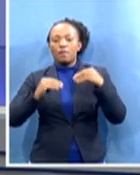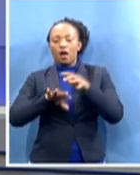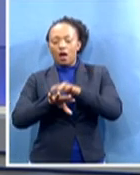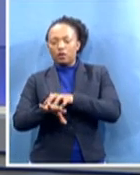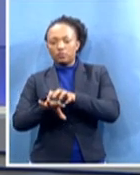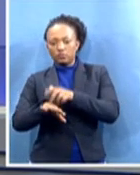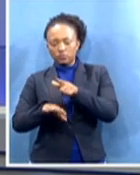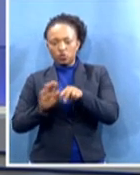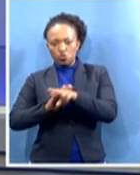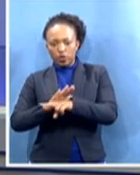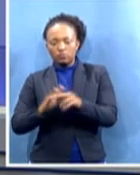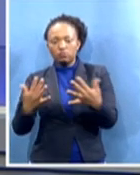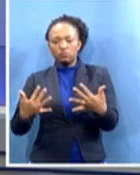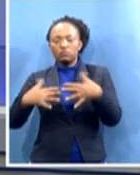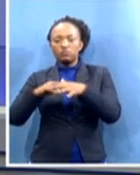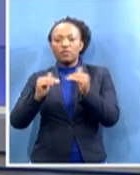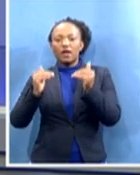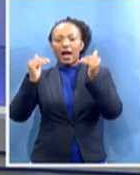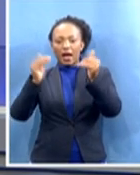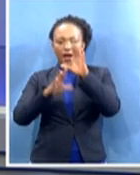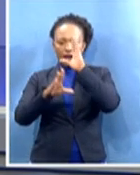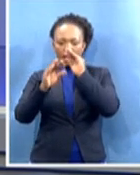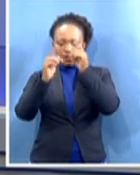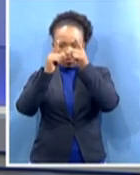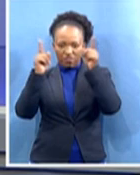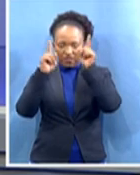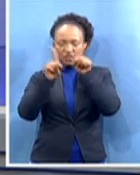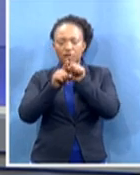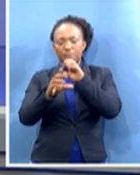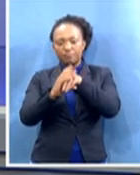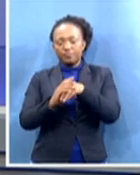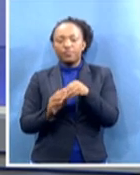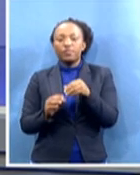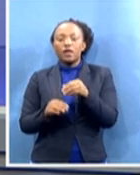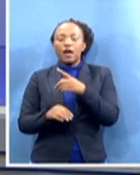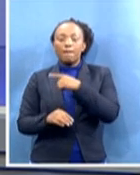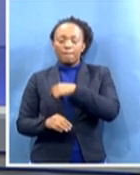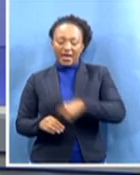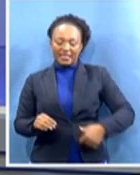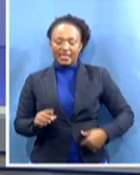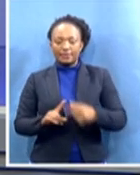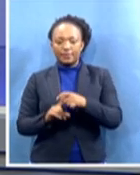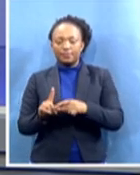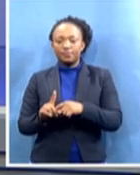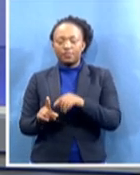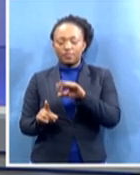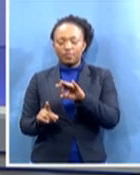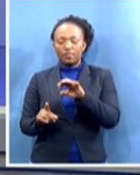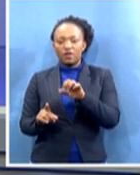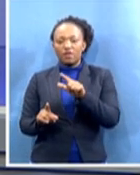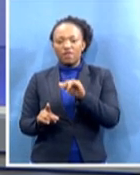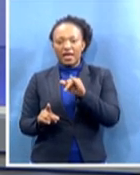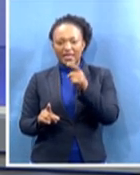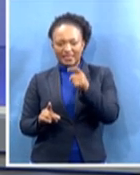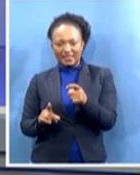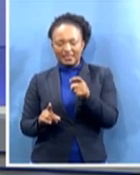and University. The President, Felix Tshisekedi, arrived also in Kinshasa last night. This follows the volcanic eruption near the eastern